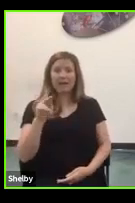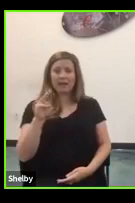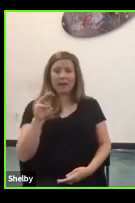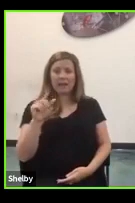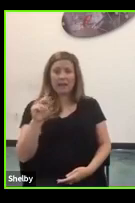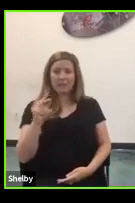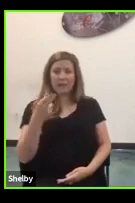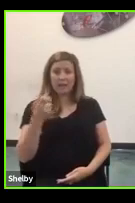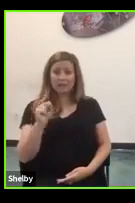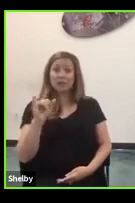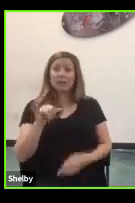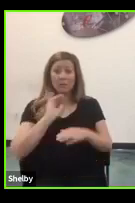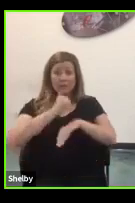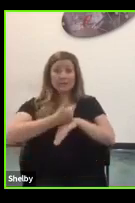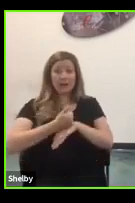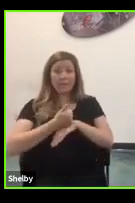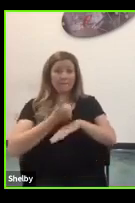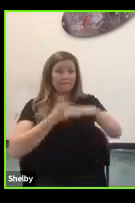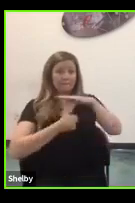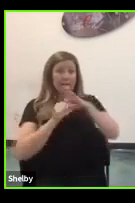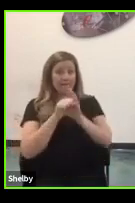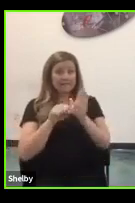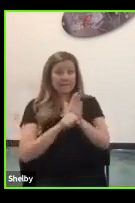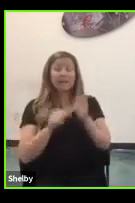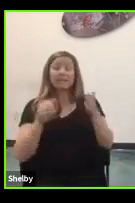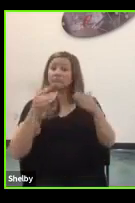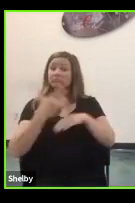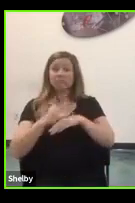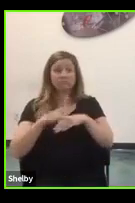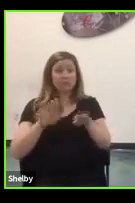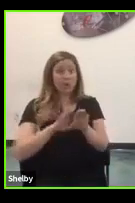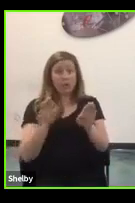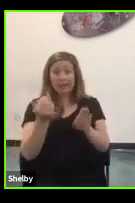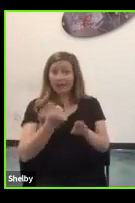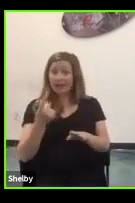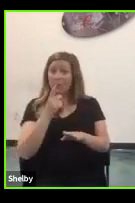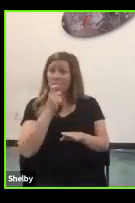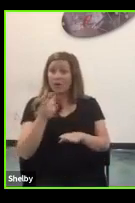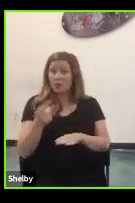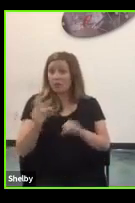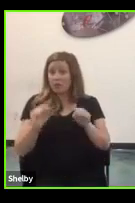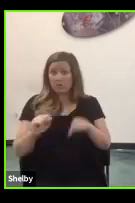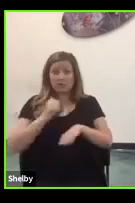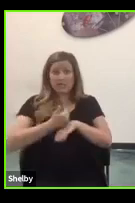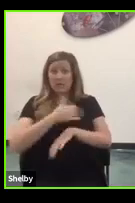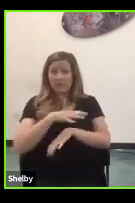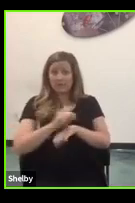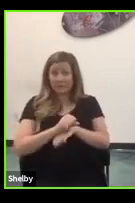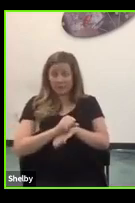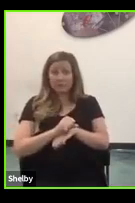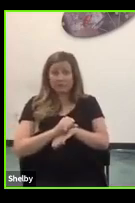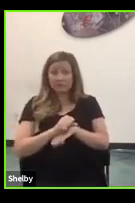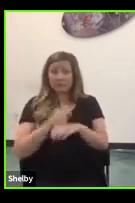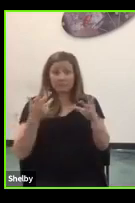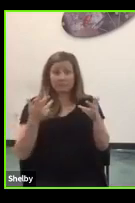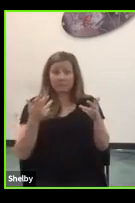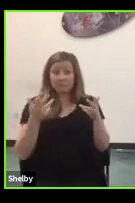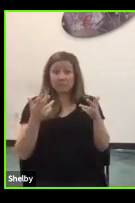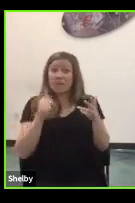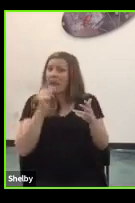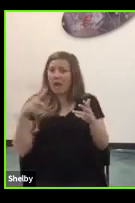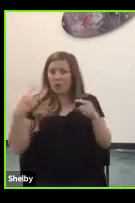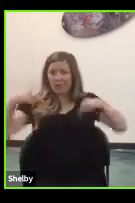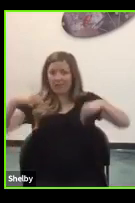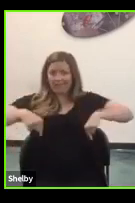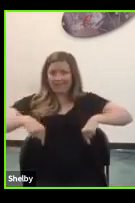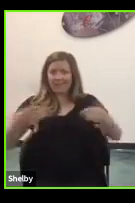was organized by the state, and it was open to anyone who could make an appointment, anyone not even just in Boone County, but